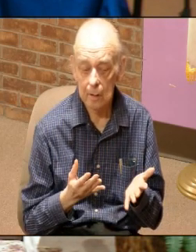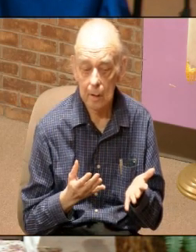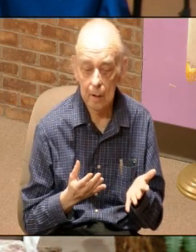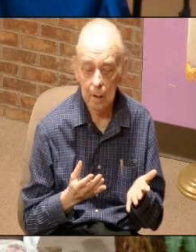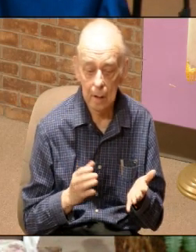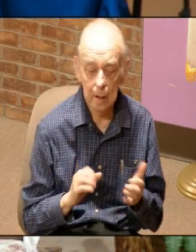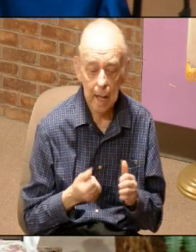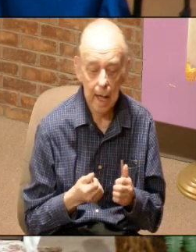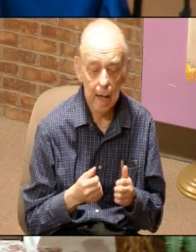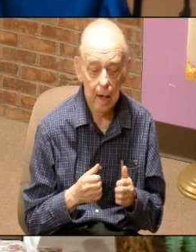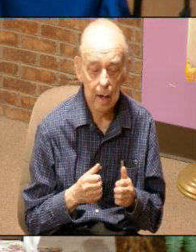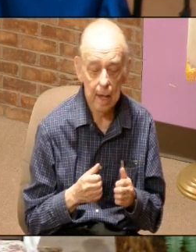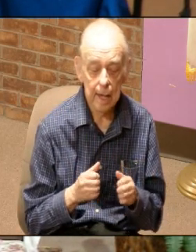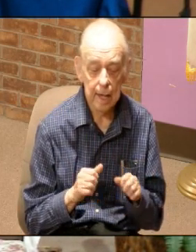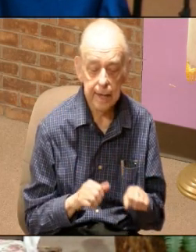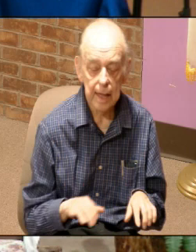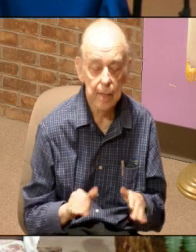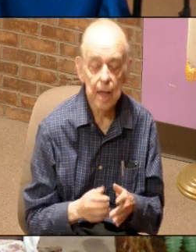How can this be?